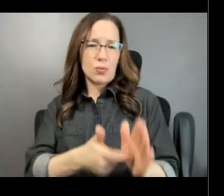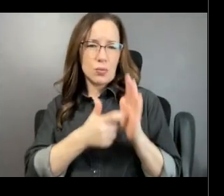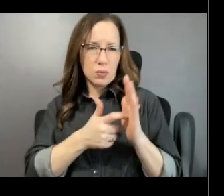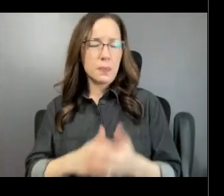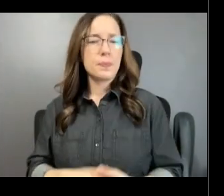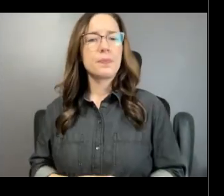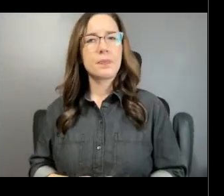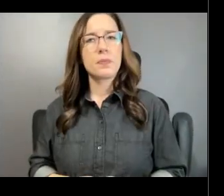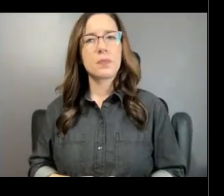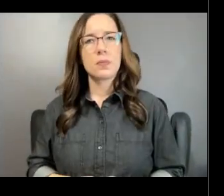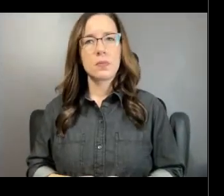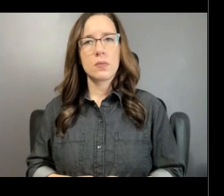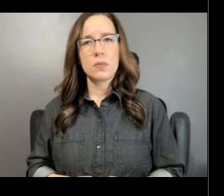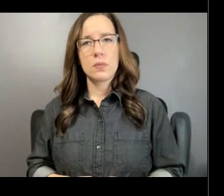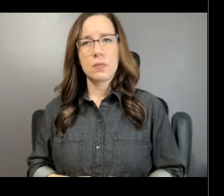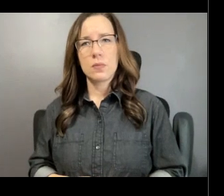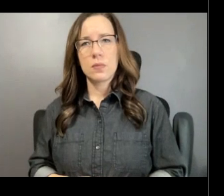construction requirements.